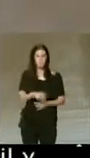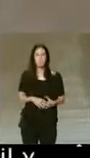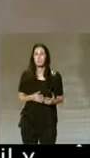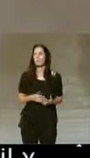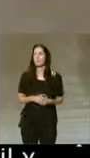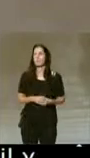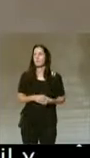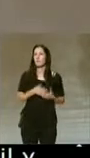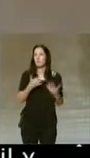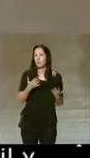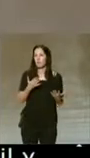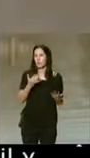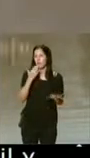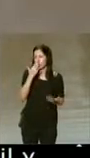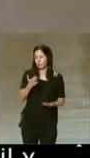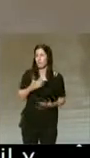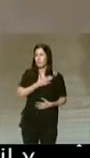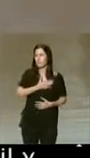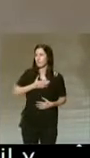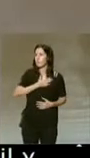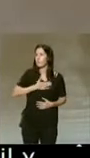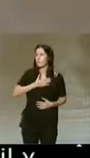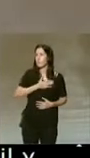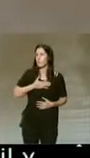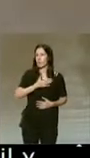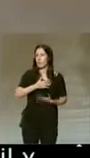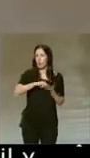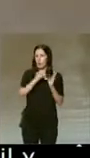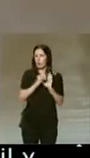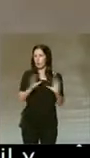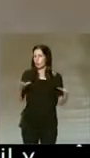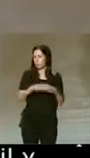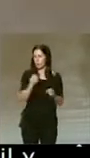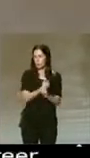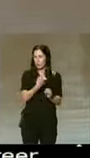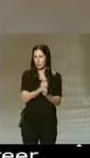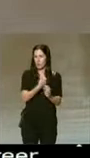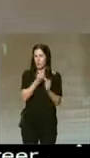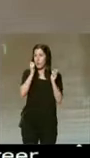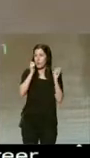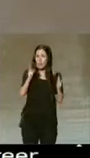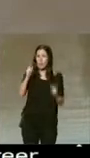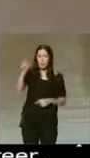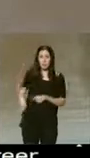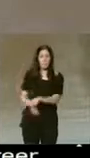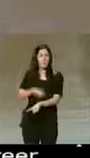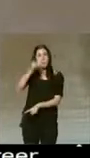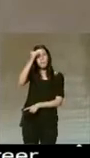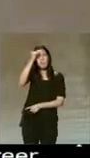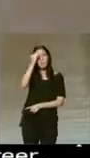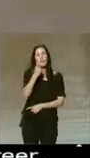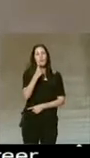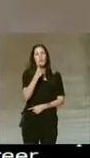She couldn't believe it. It was really a great satisfaction for the project to see that actually something that